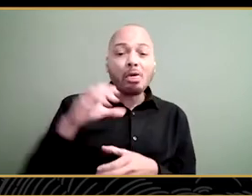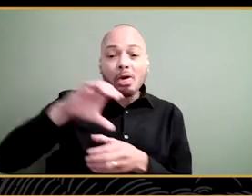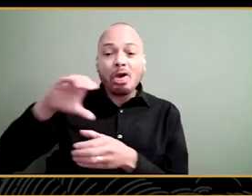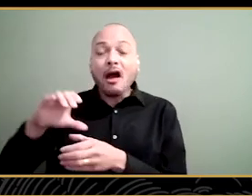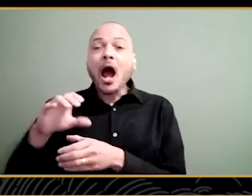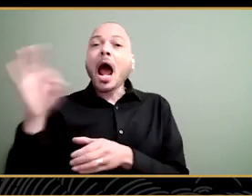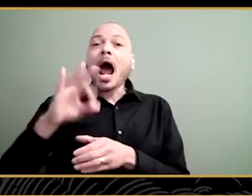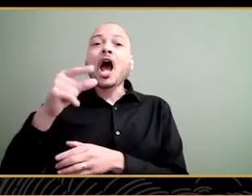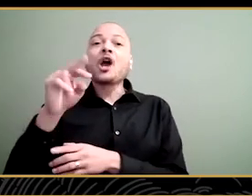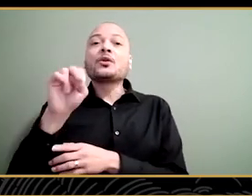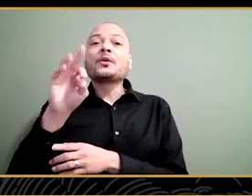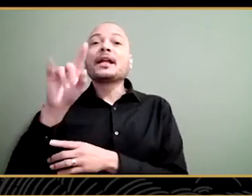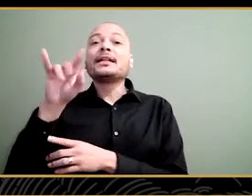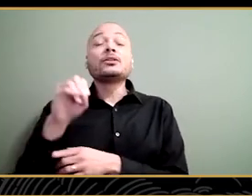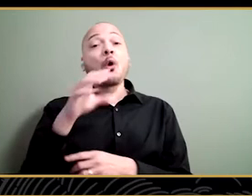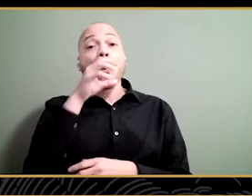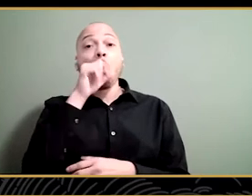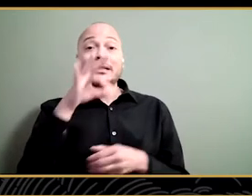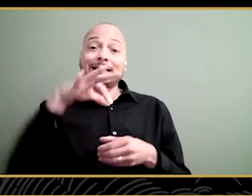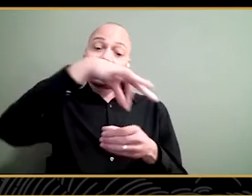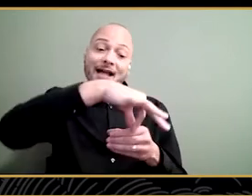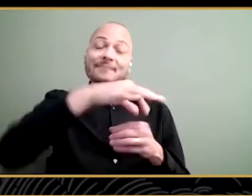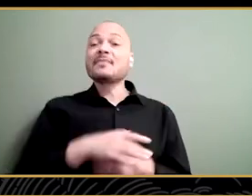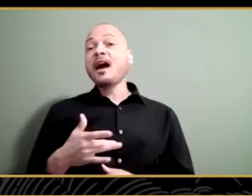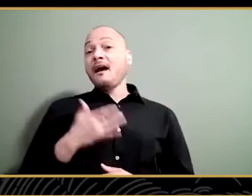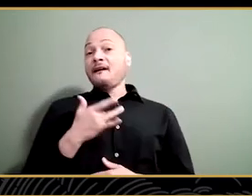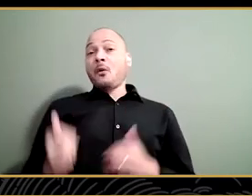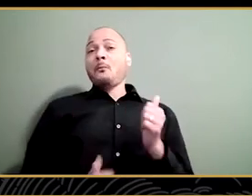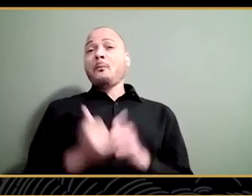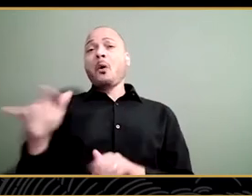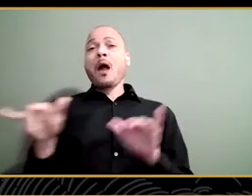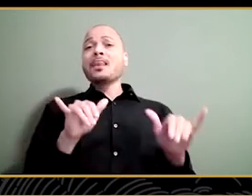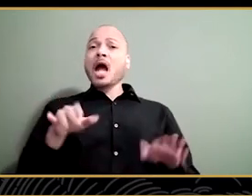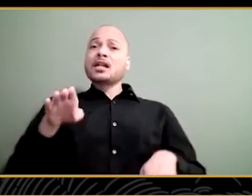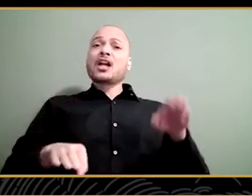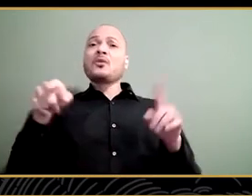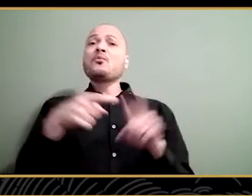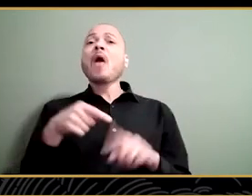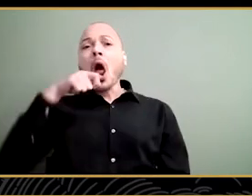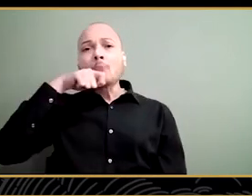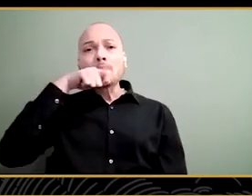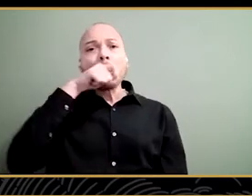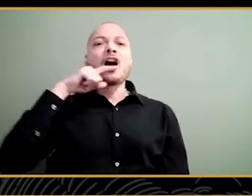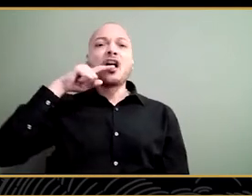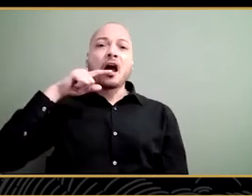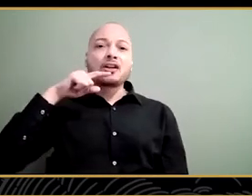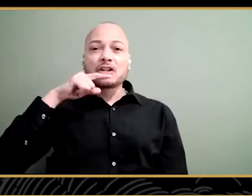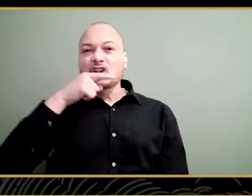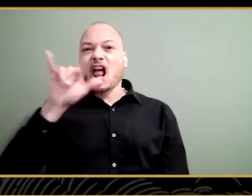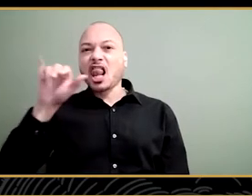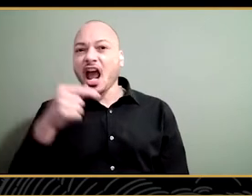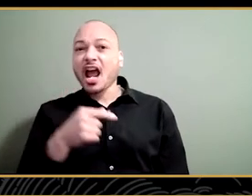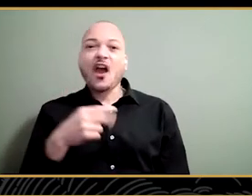orange slice. I feel most like a zombie when consuming a leg from Popeyes, chicken fried rice, lip